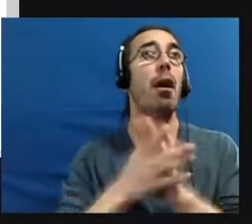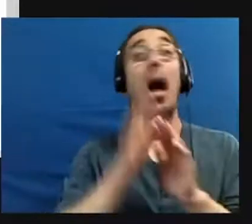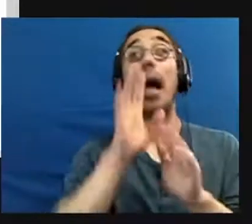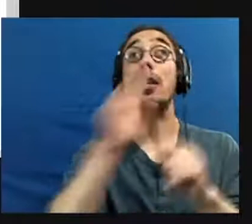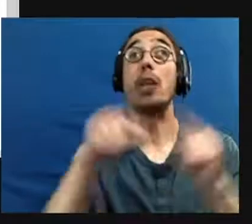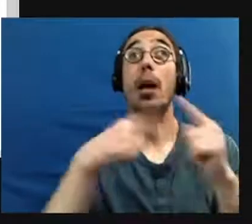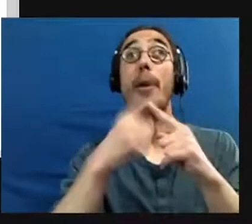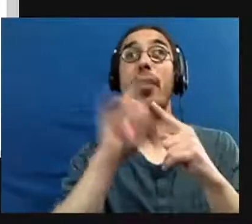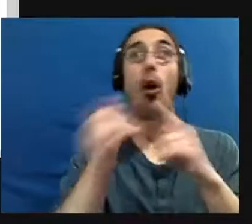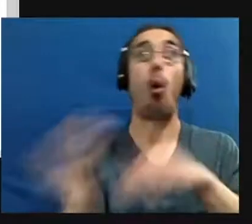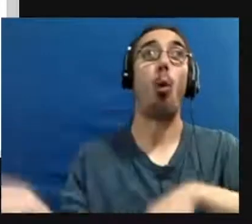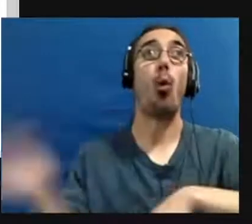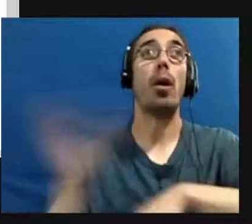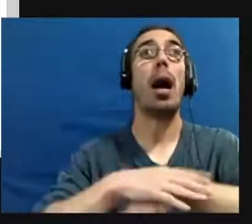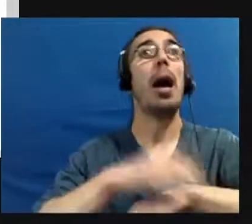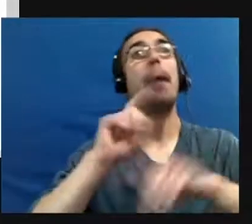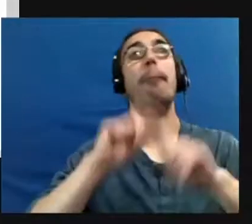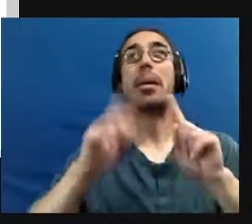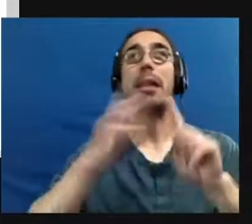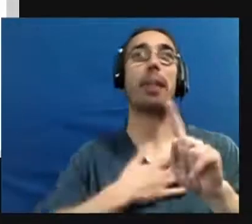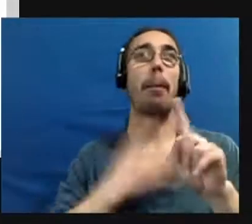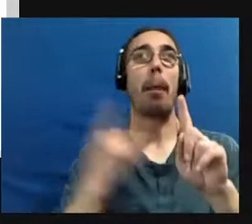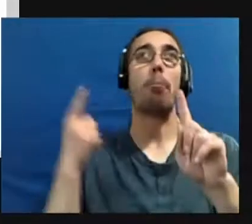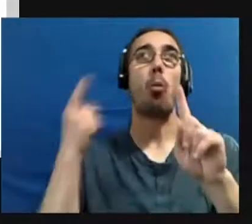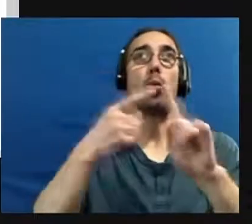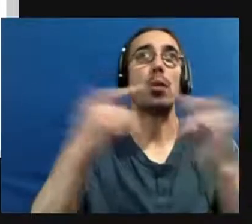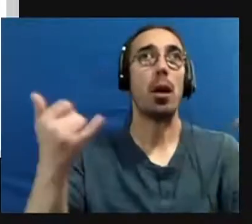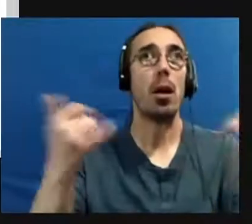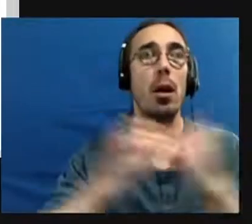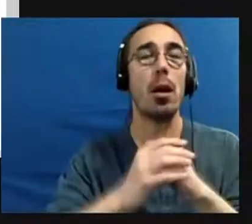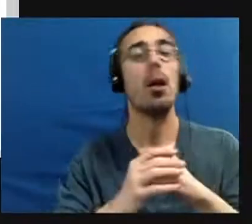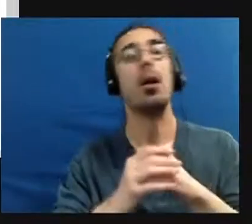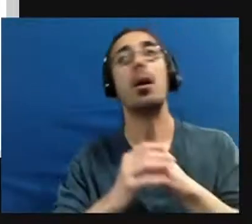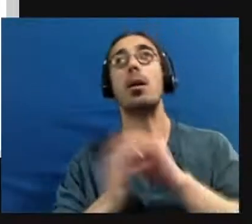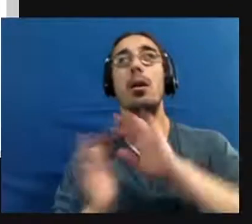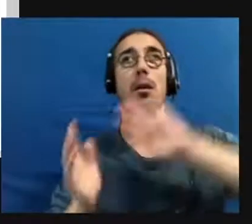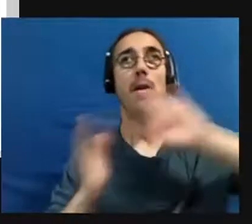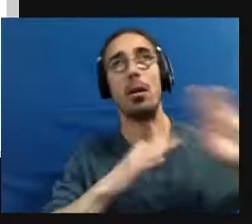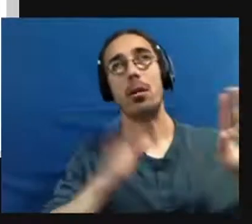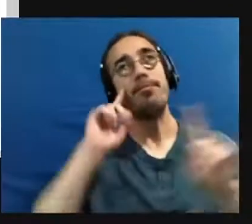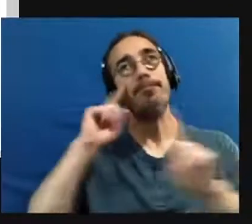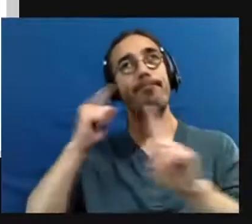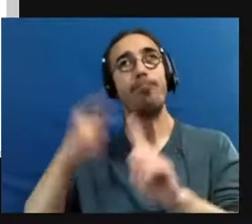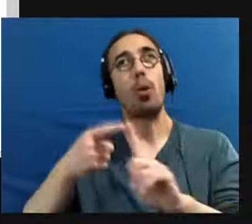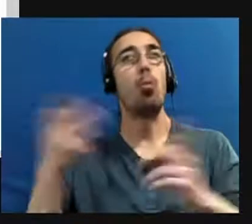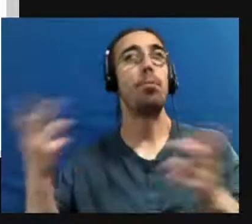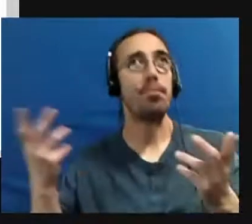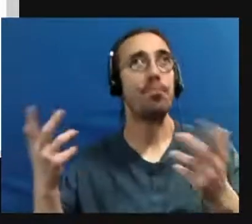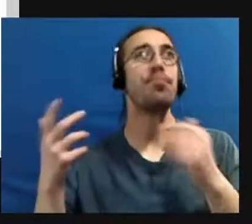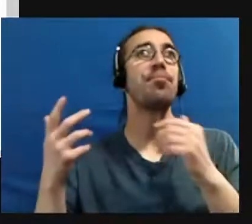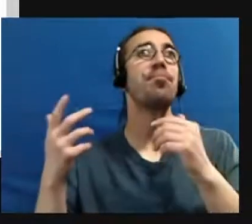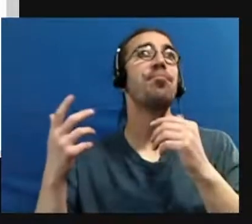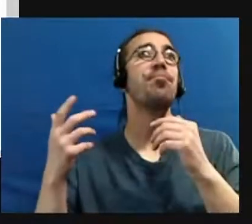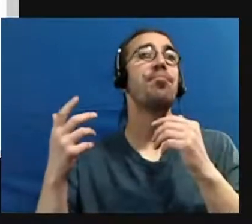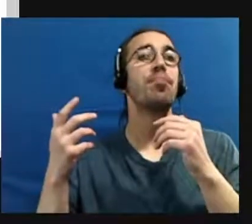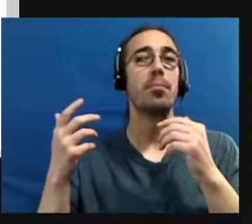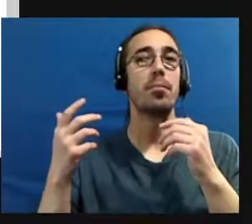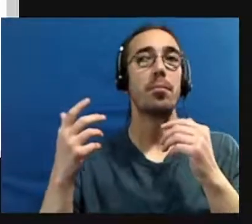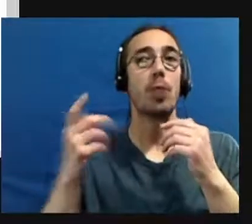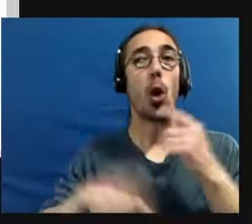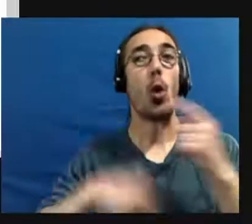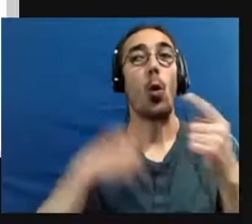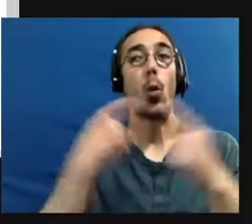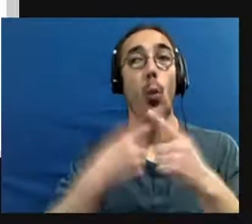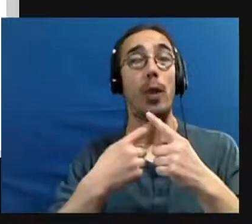that's actually not overall the scope. So I'll get back and focused. Okay, so when you're going through the 6